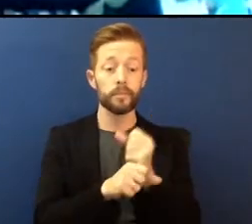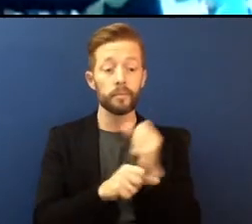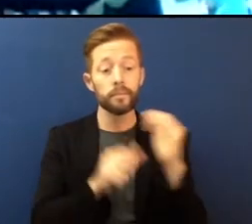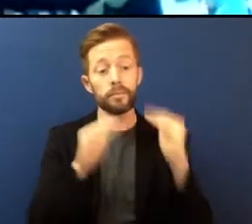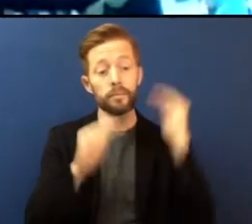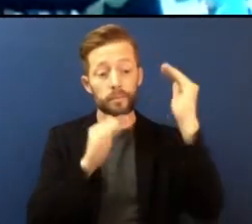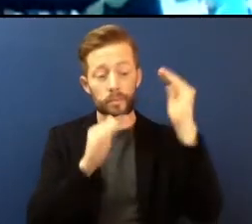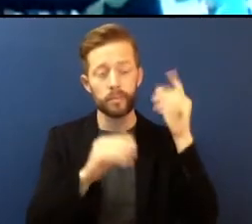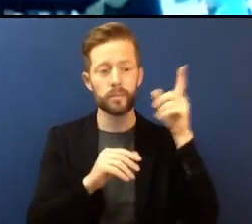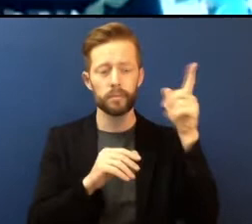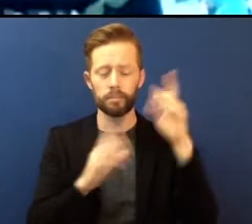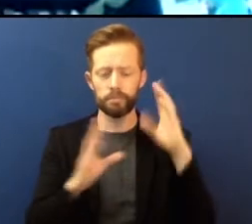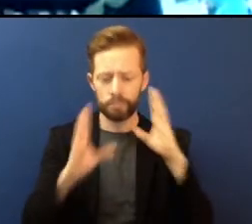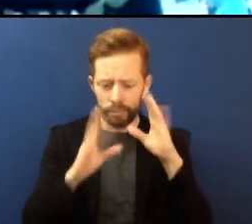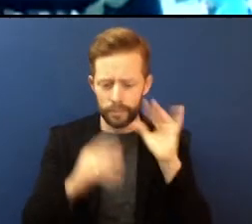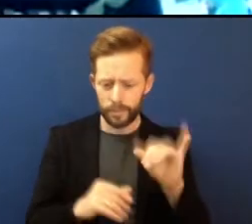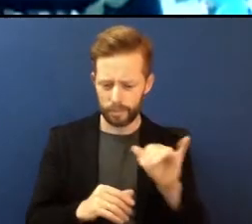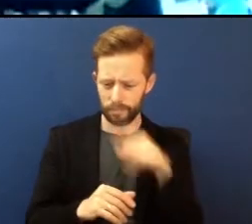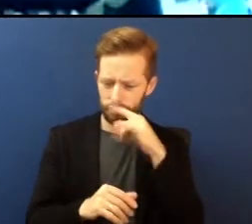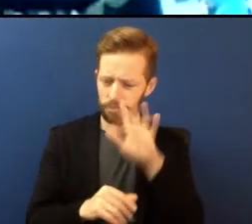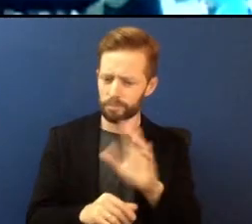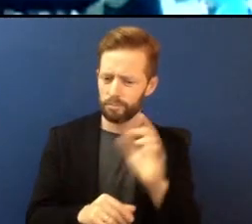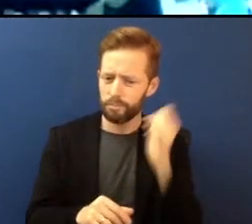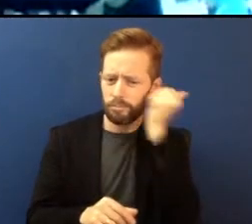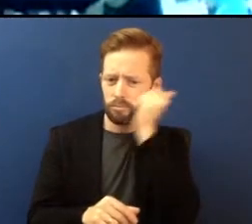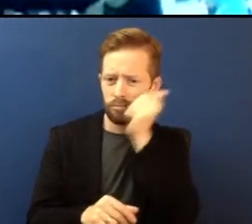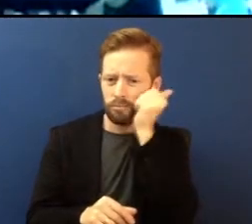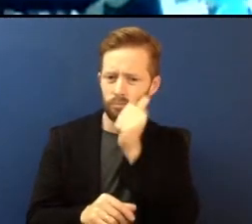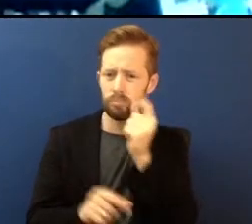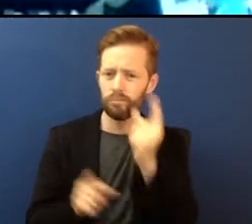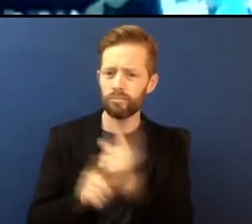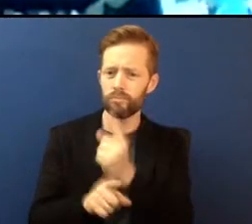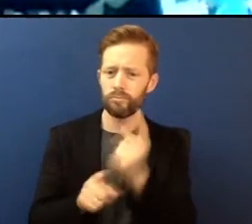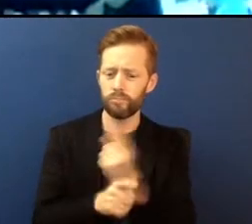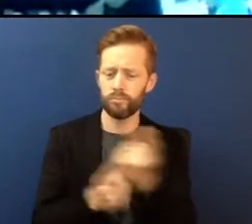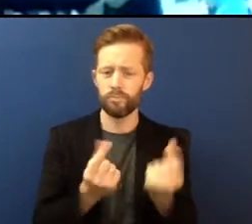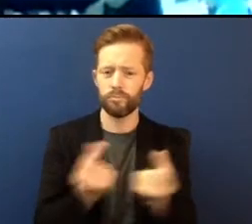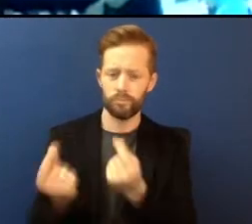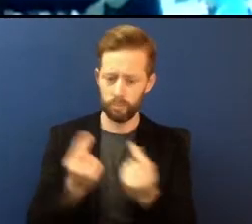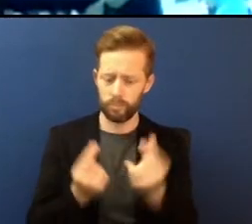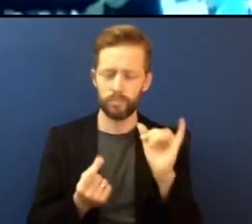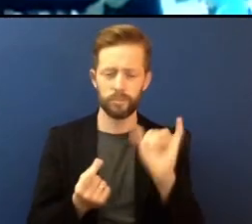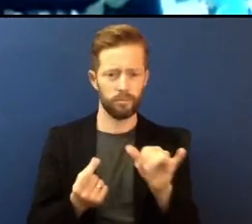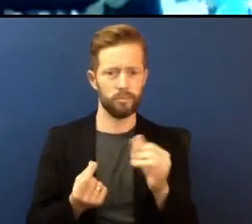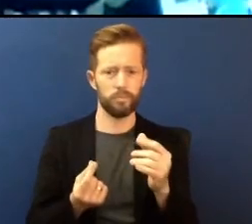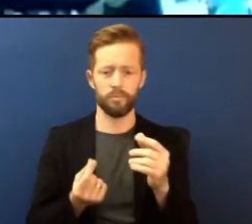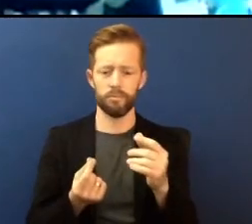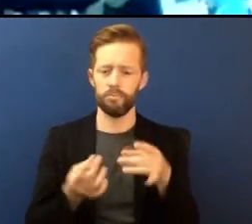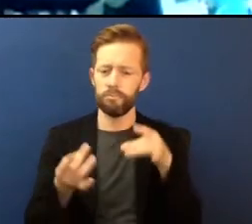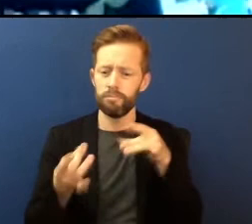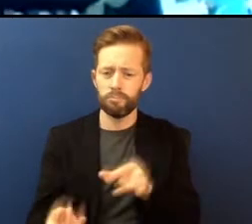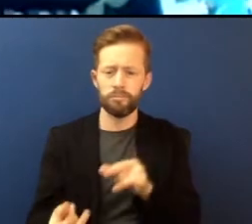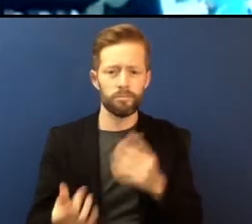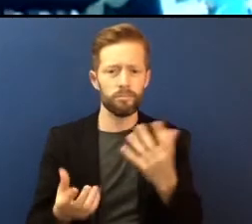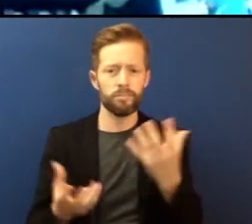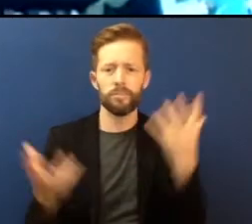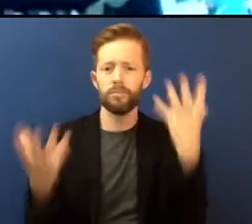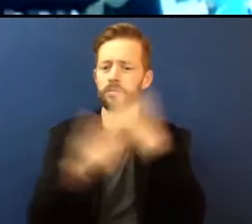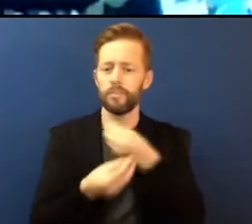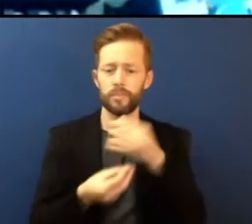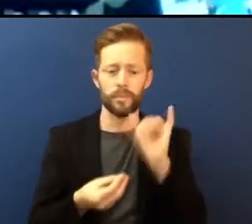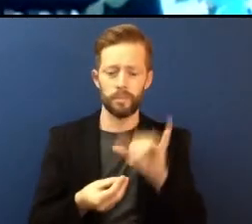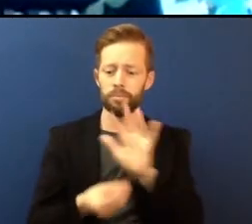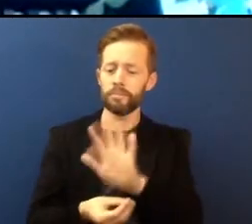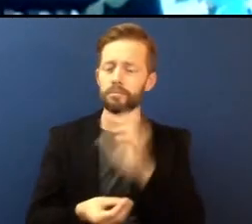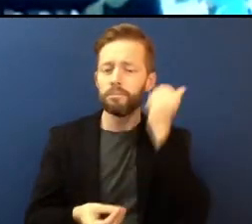of pay attention to the everyday routines that are happening, the routines are beautiful